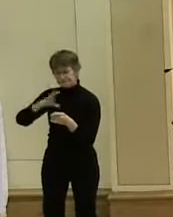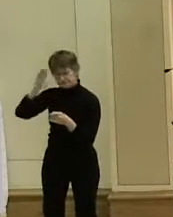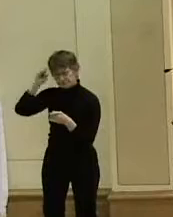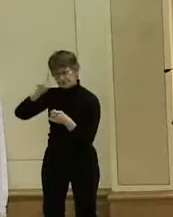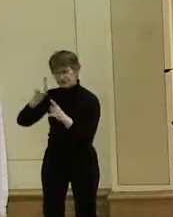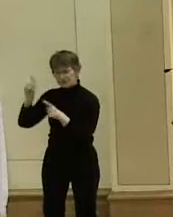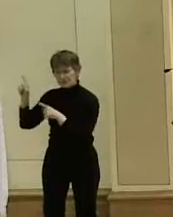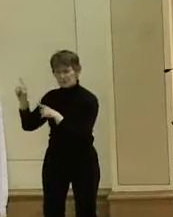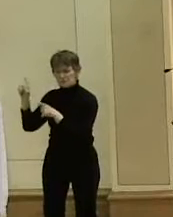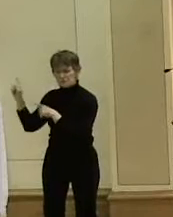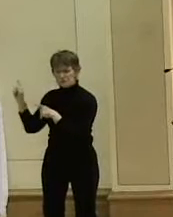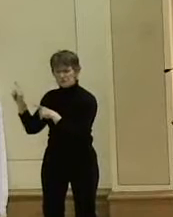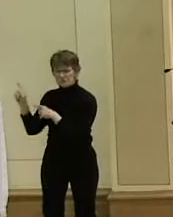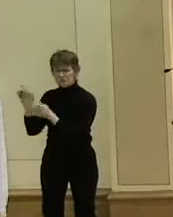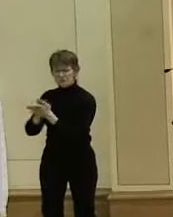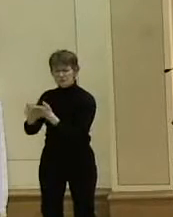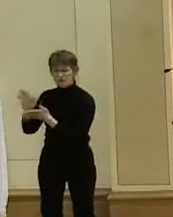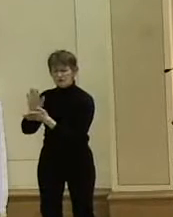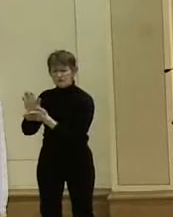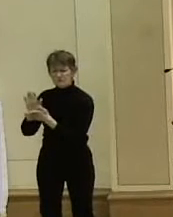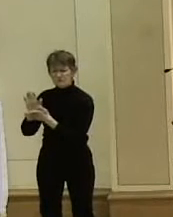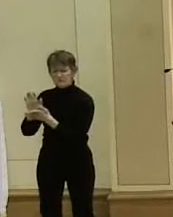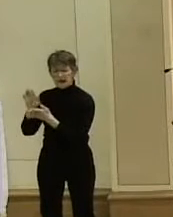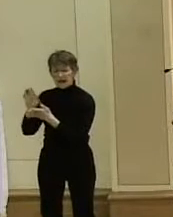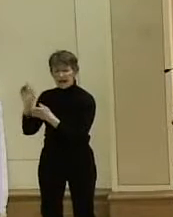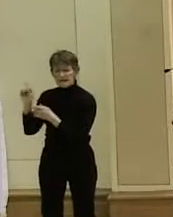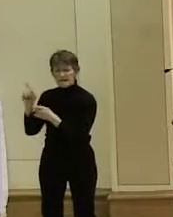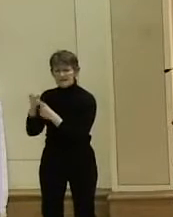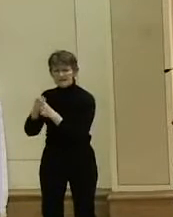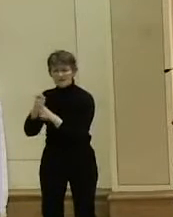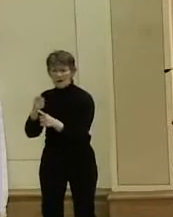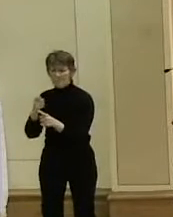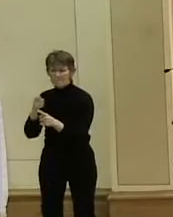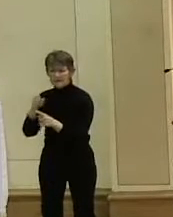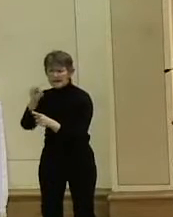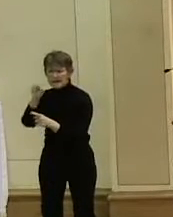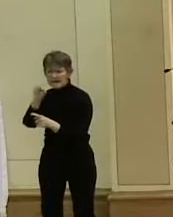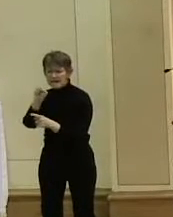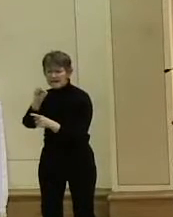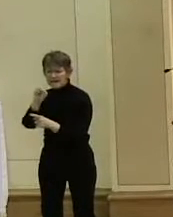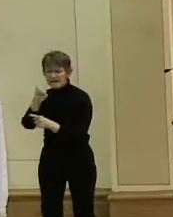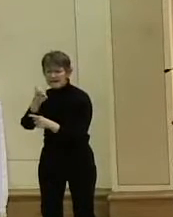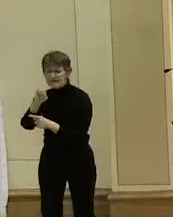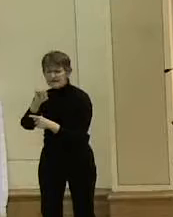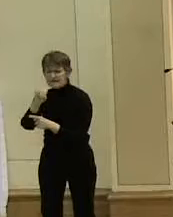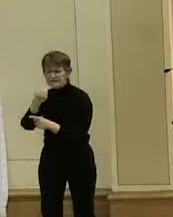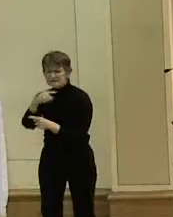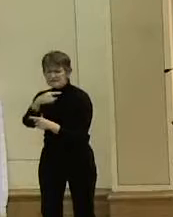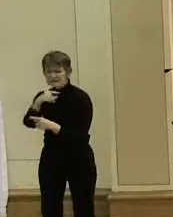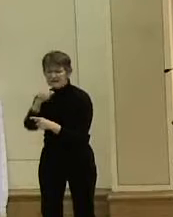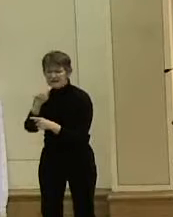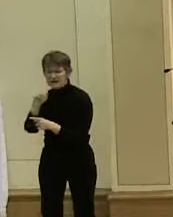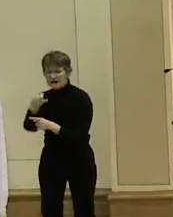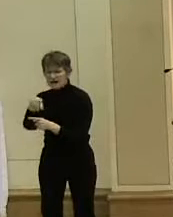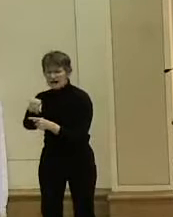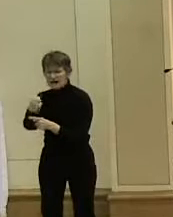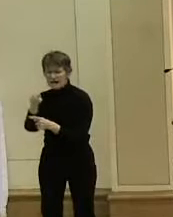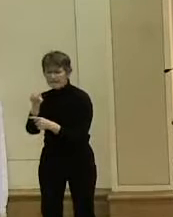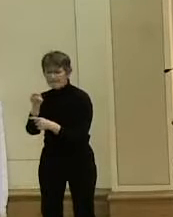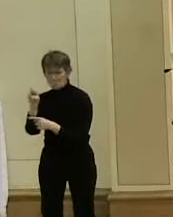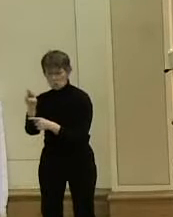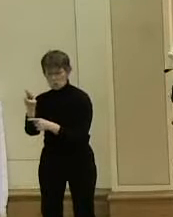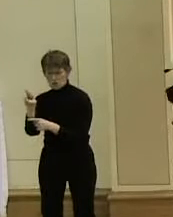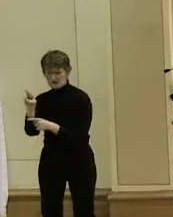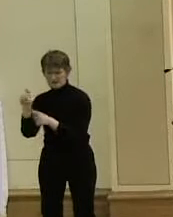faithfully coming to Mass. He's not here today, so I'm going to speak about it because he comes to the next Mass. This young